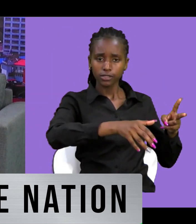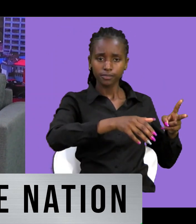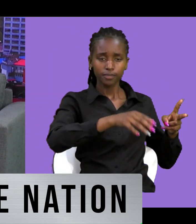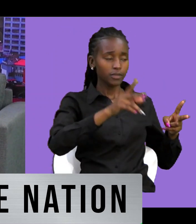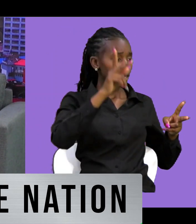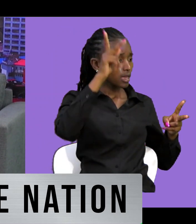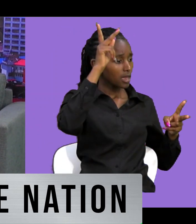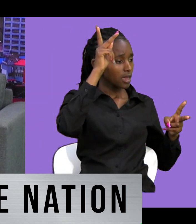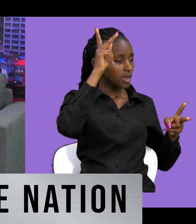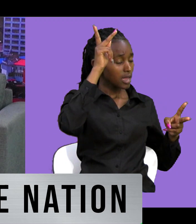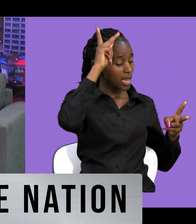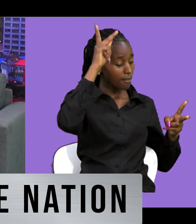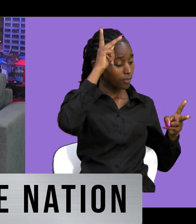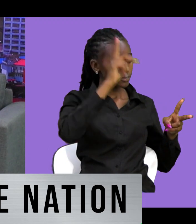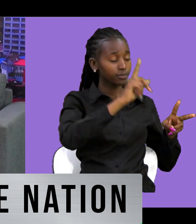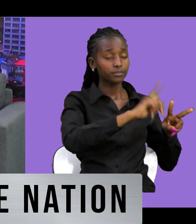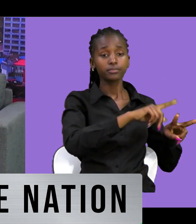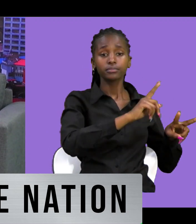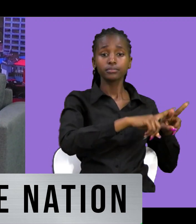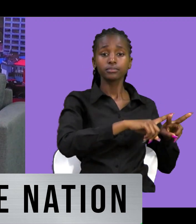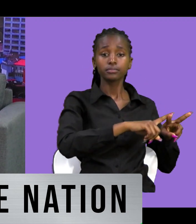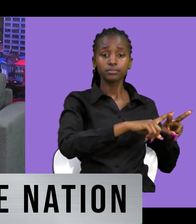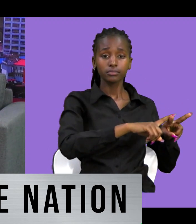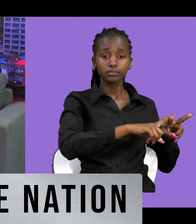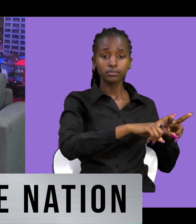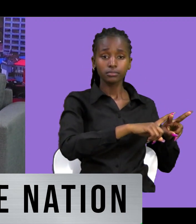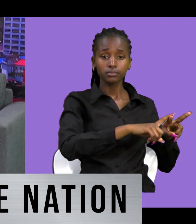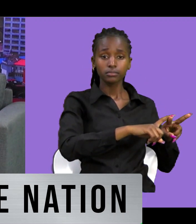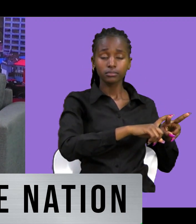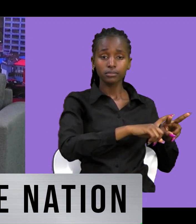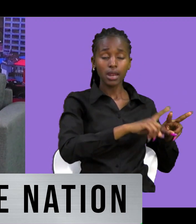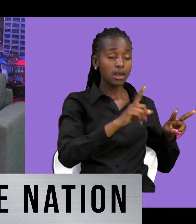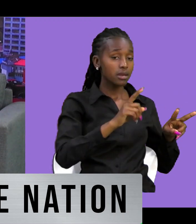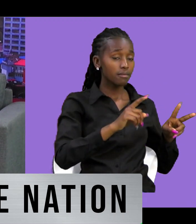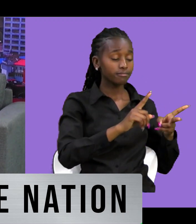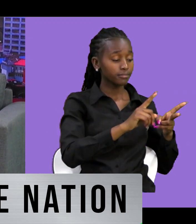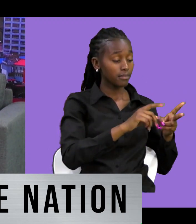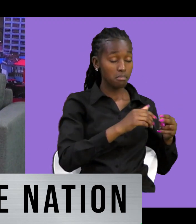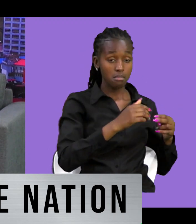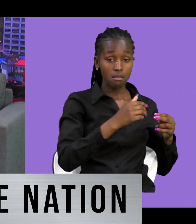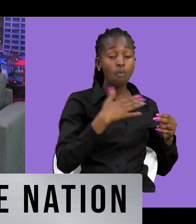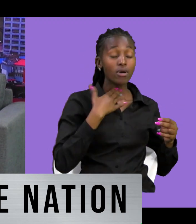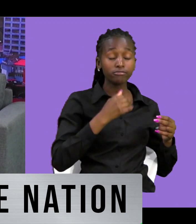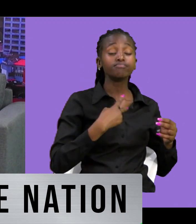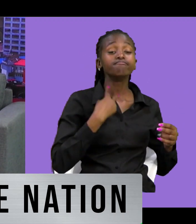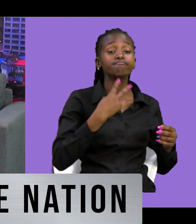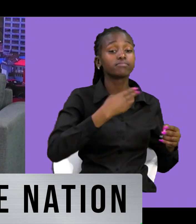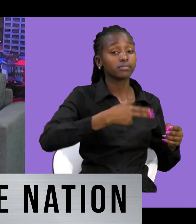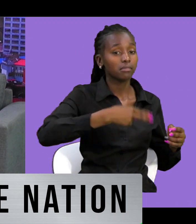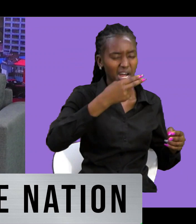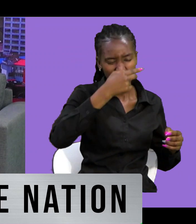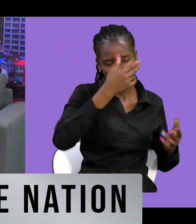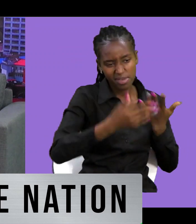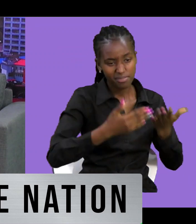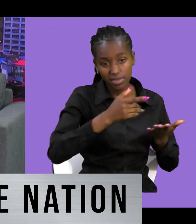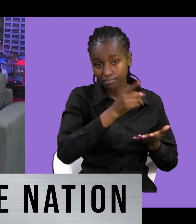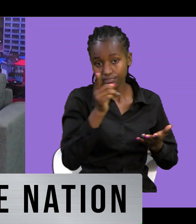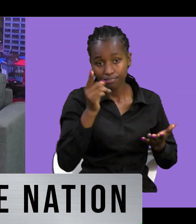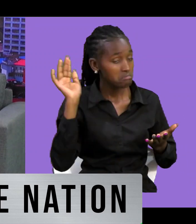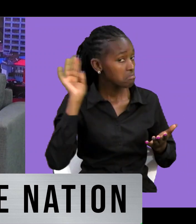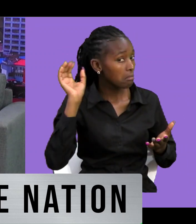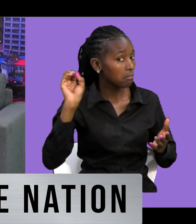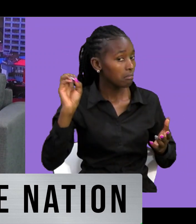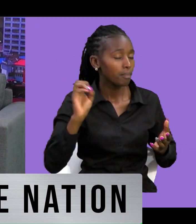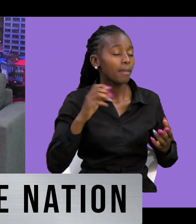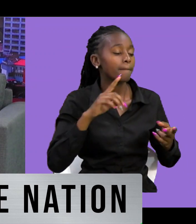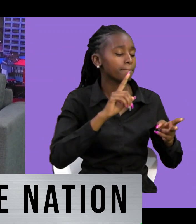audible, just in case someone is not hearing us. I'm looking at Kiambu, and I'm looking at